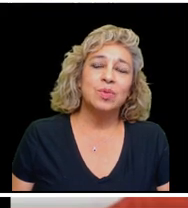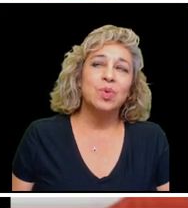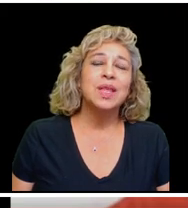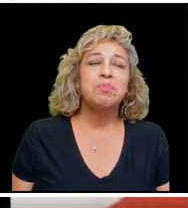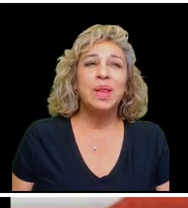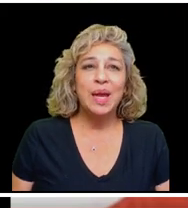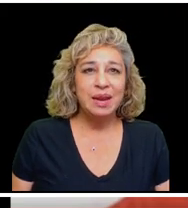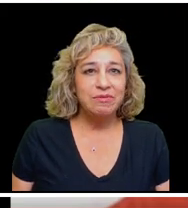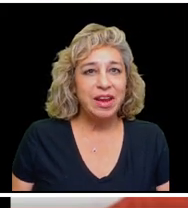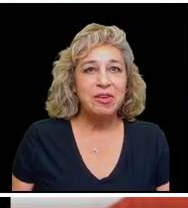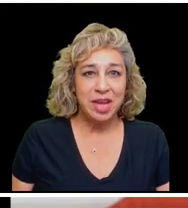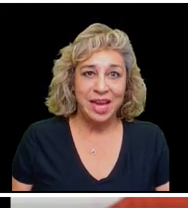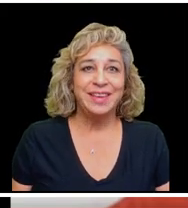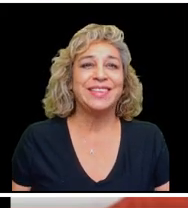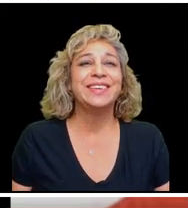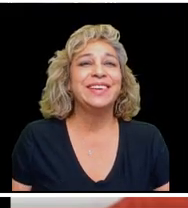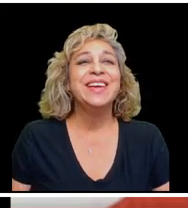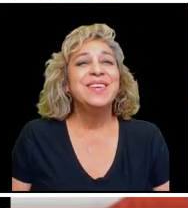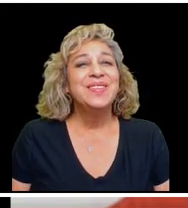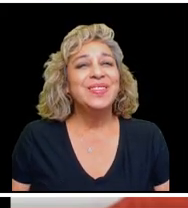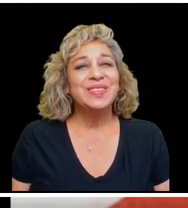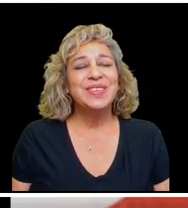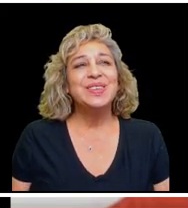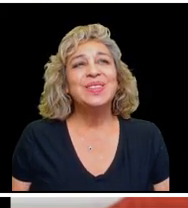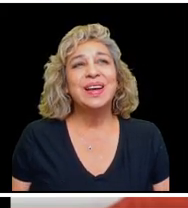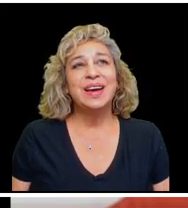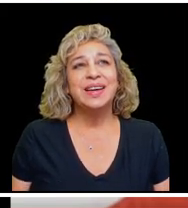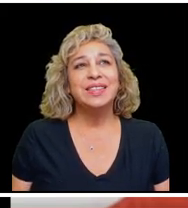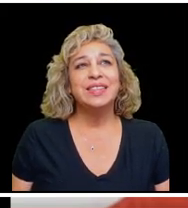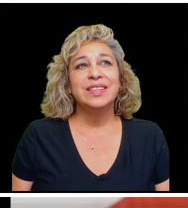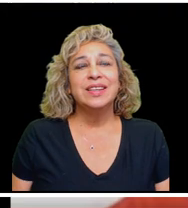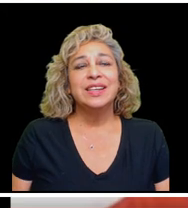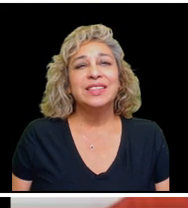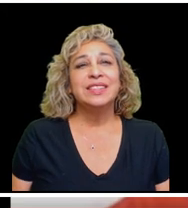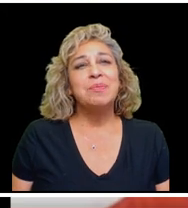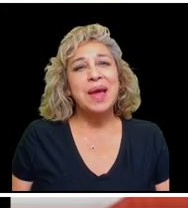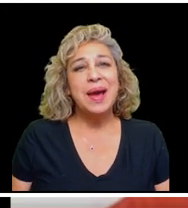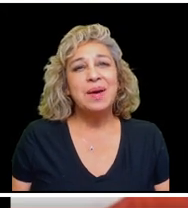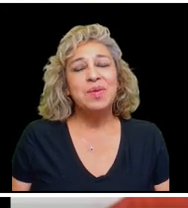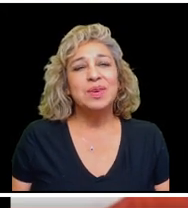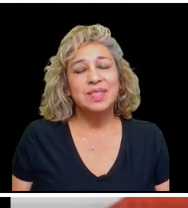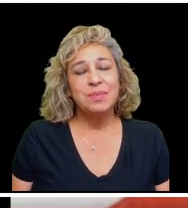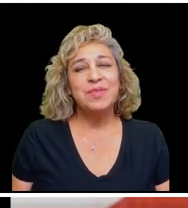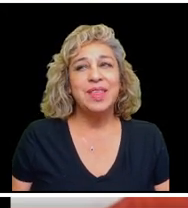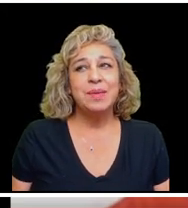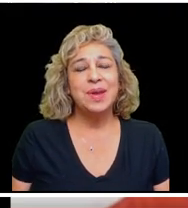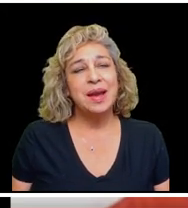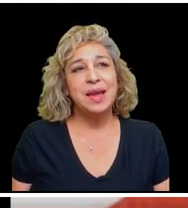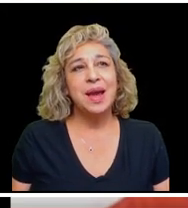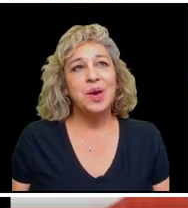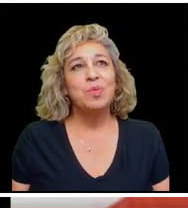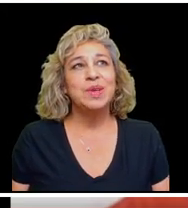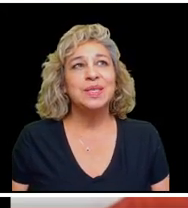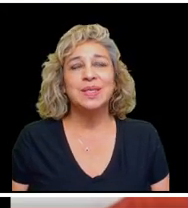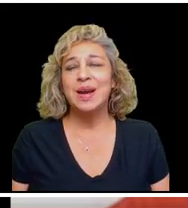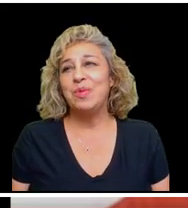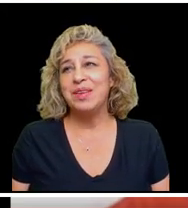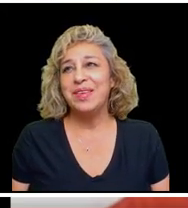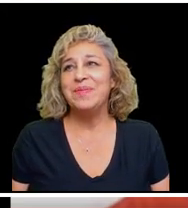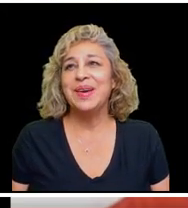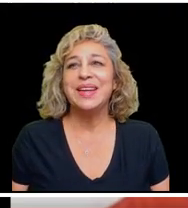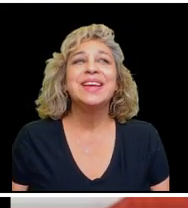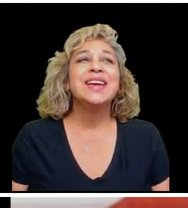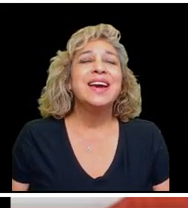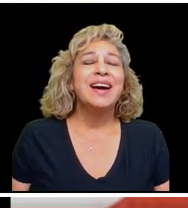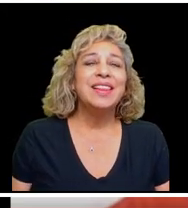really playing fair yet they're still somehow some of them and I hope this is not